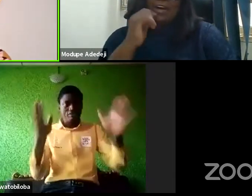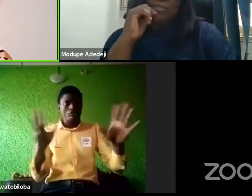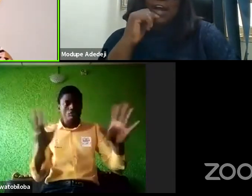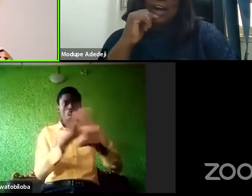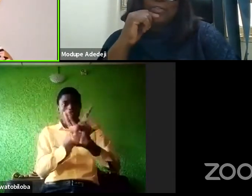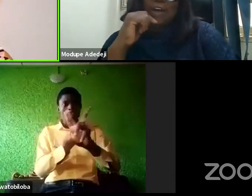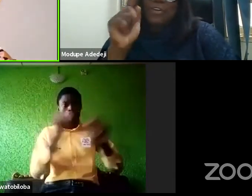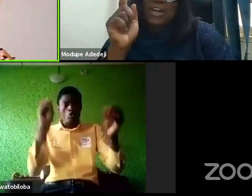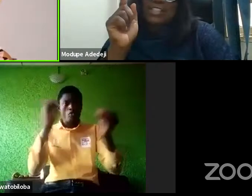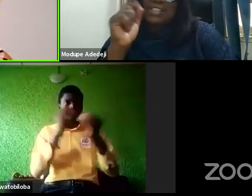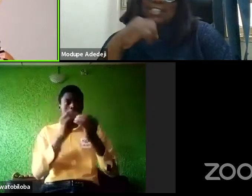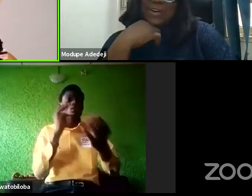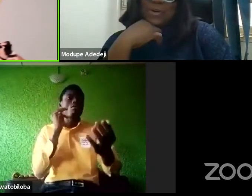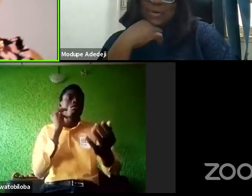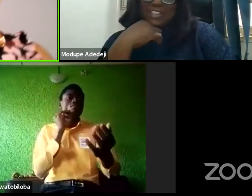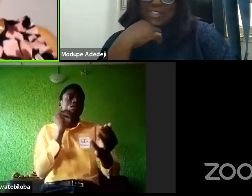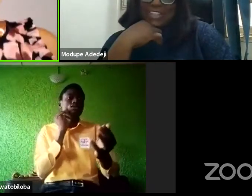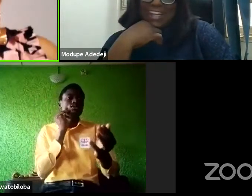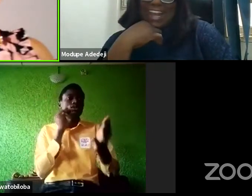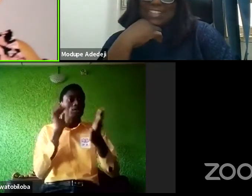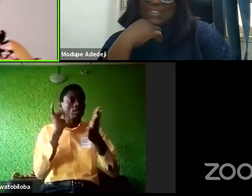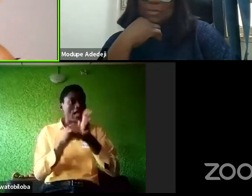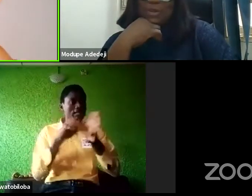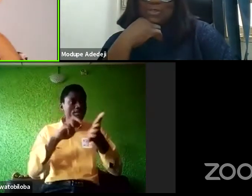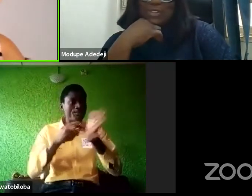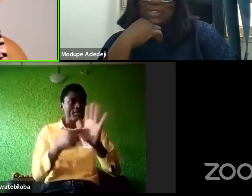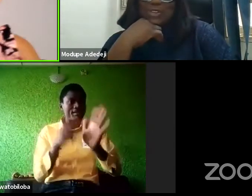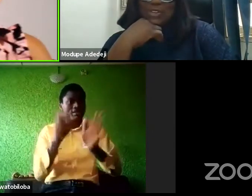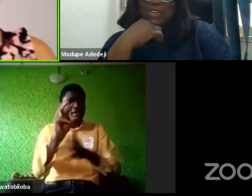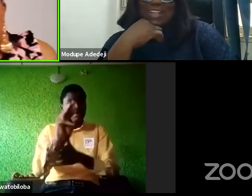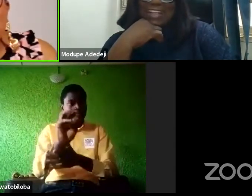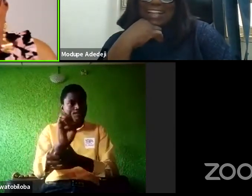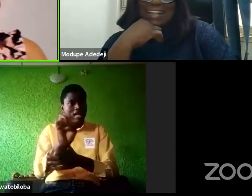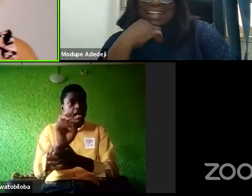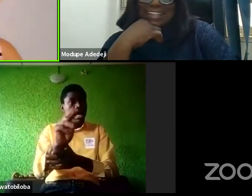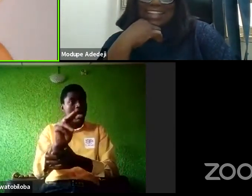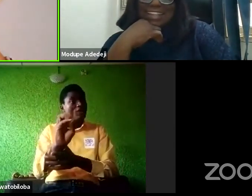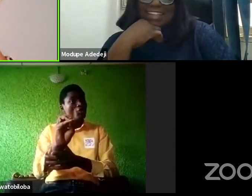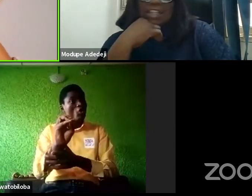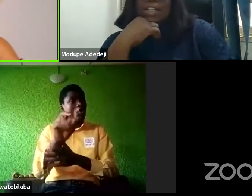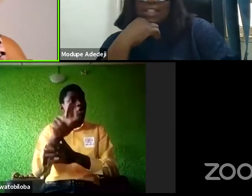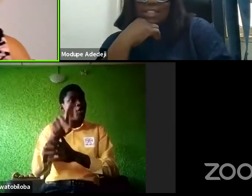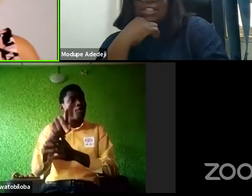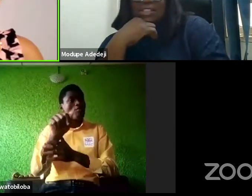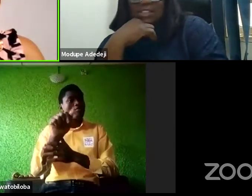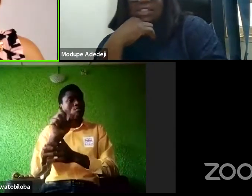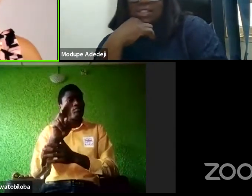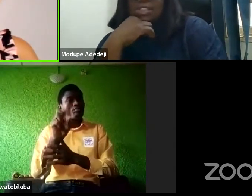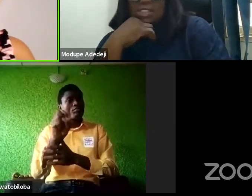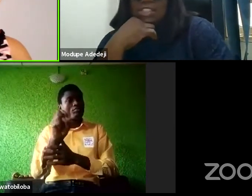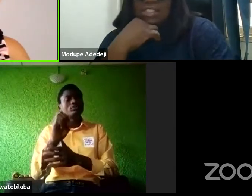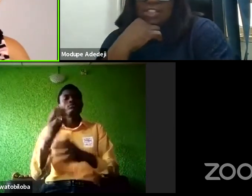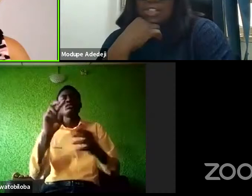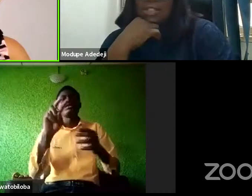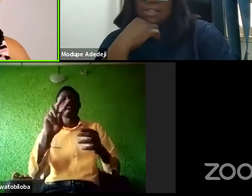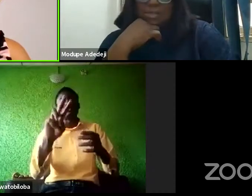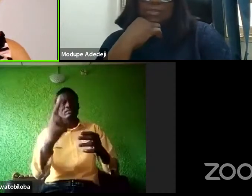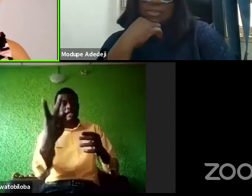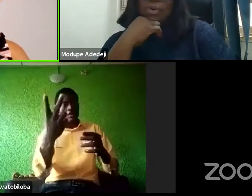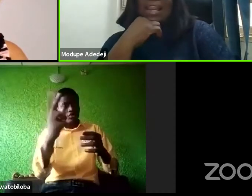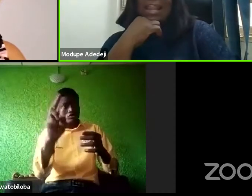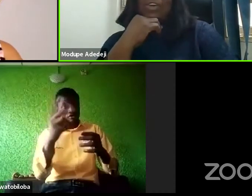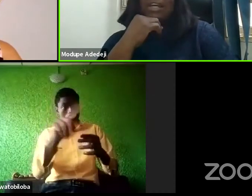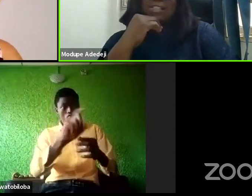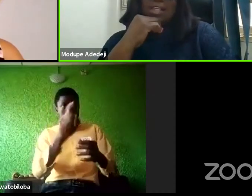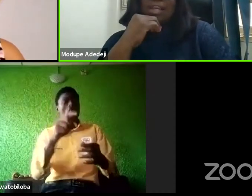Thank you. Now, I've forgotten the second question. Why should a woman prepare for the perimenopausal process?